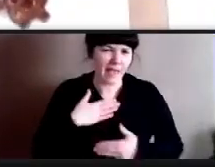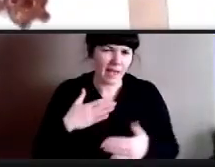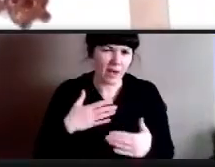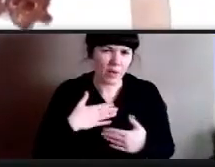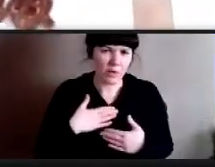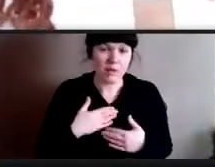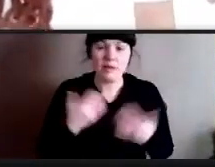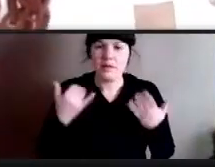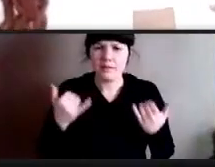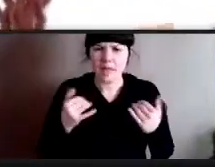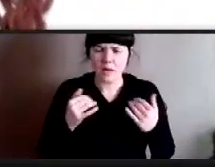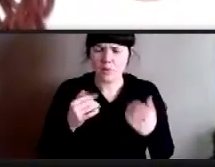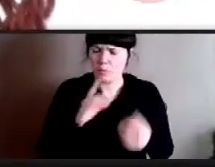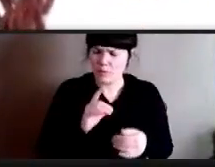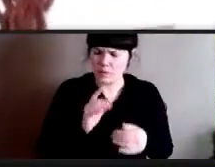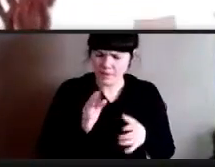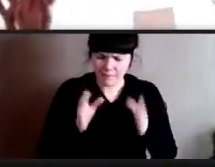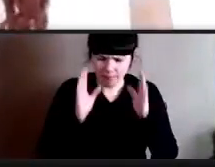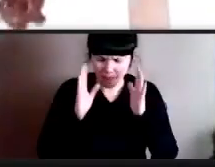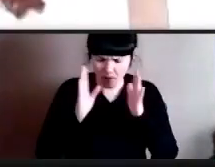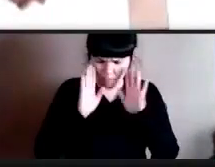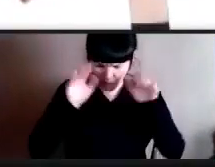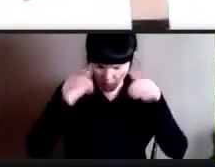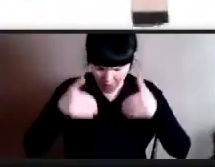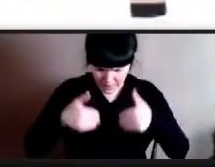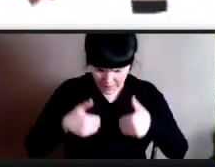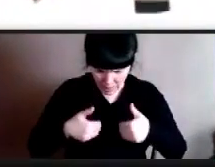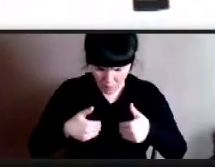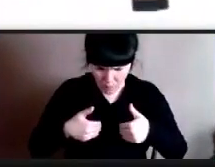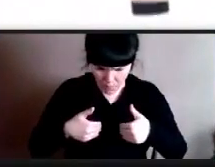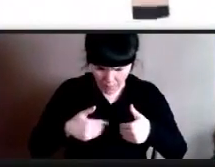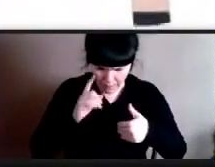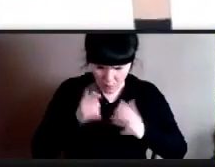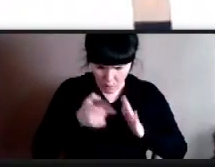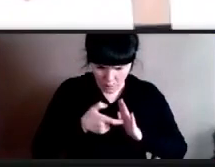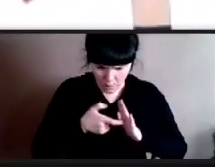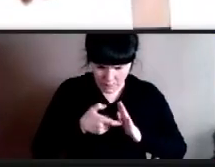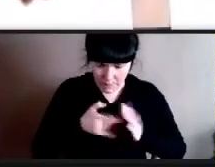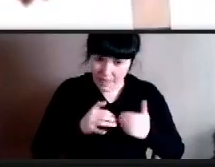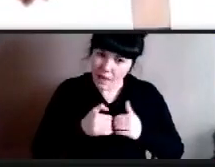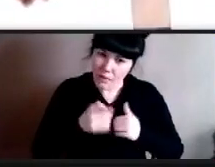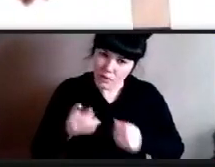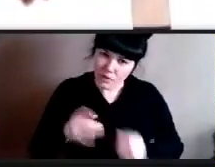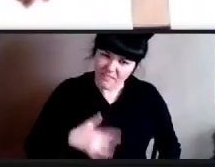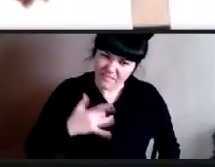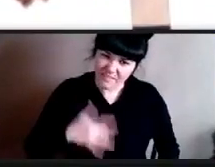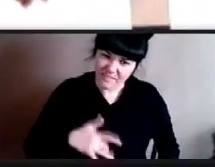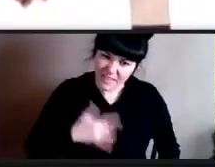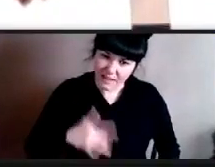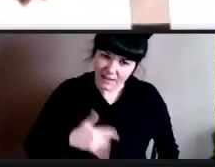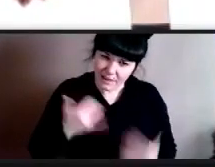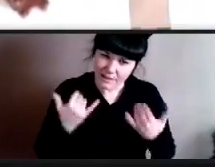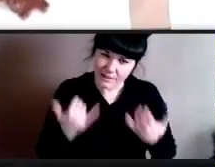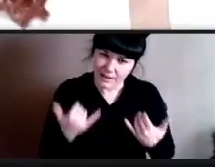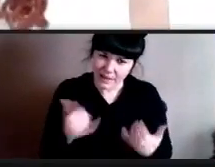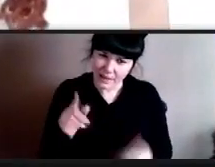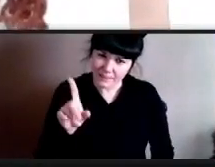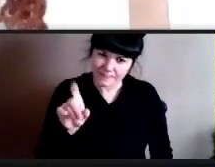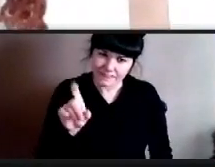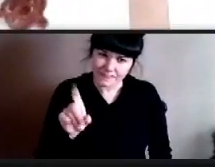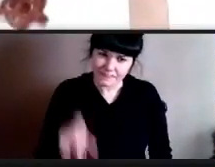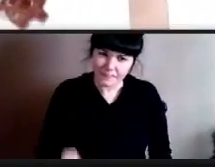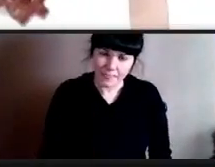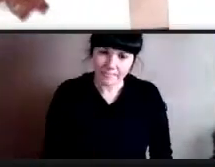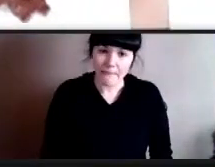and notice, how are you feeling today, right? Or how's